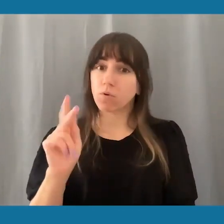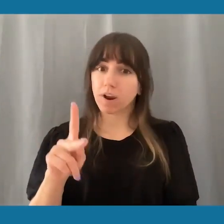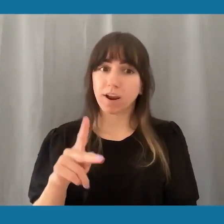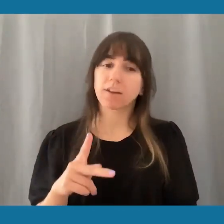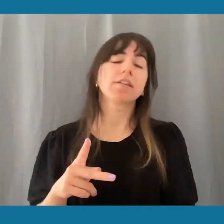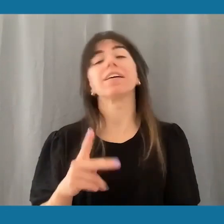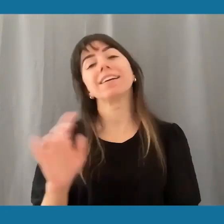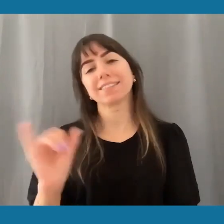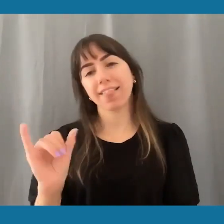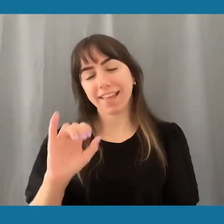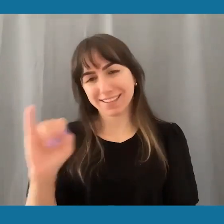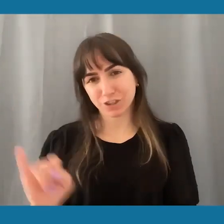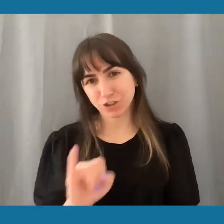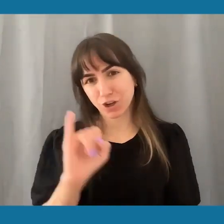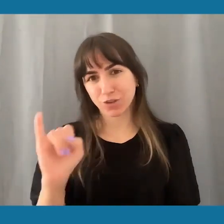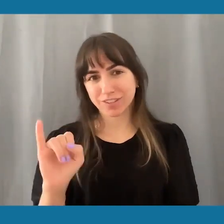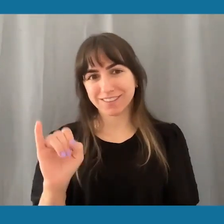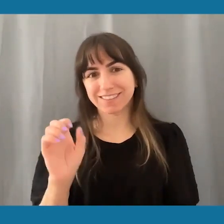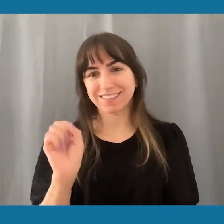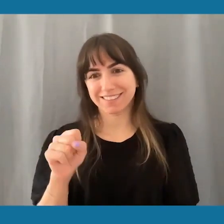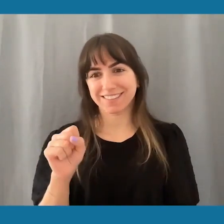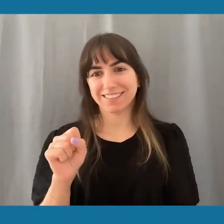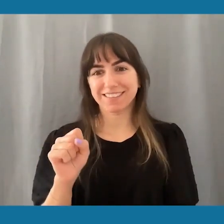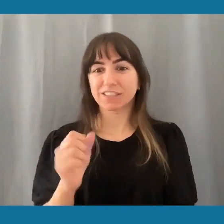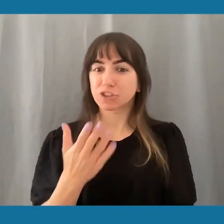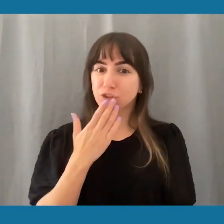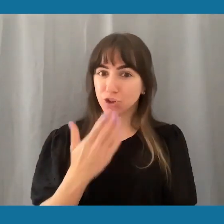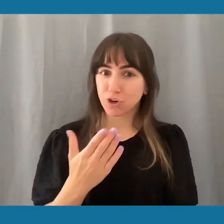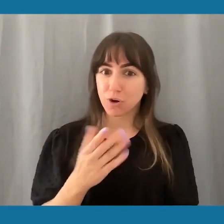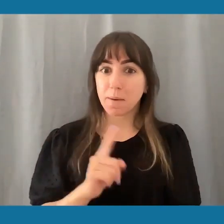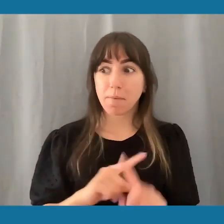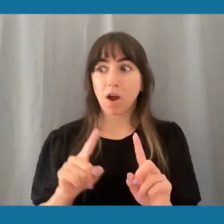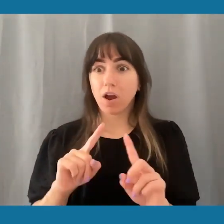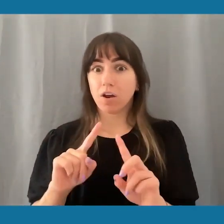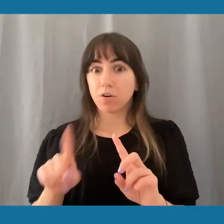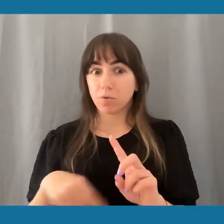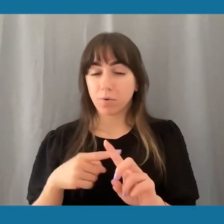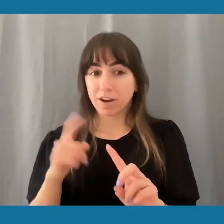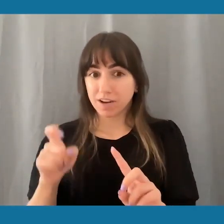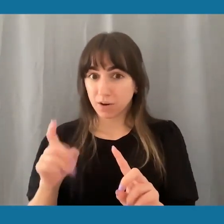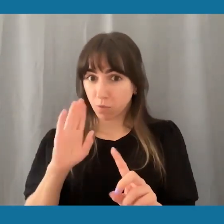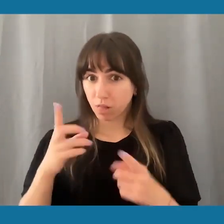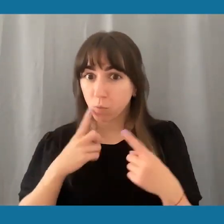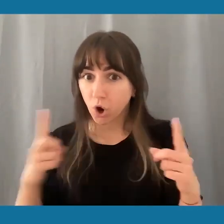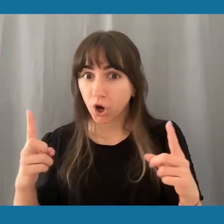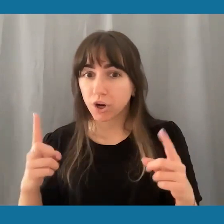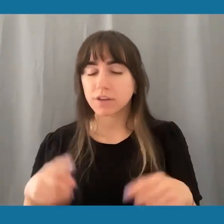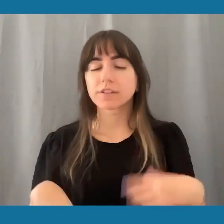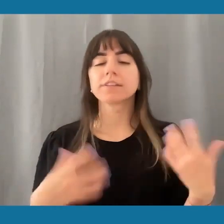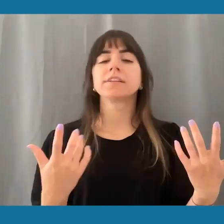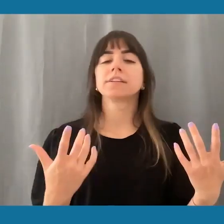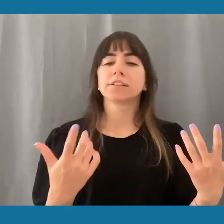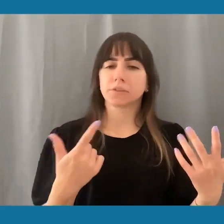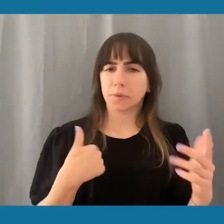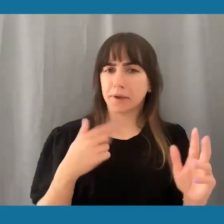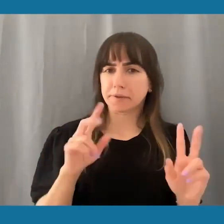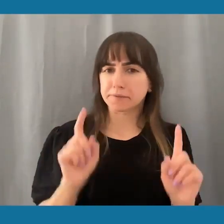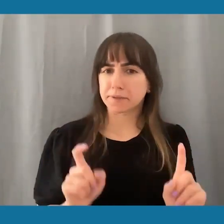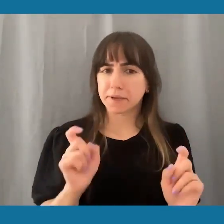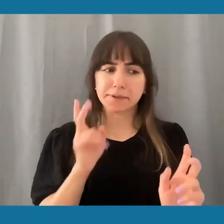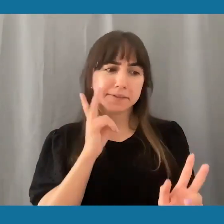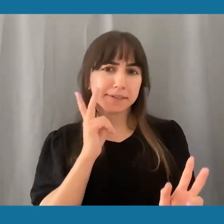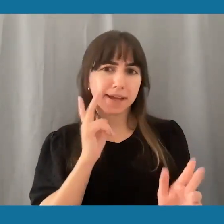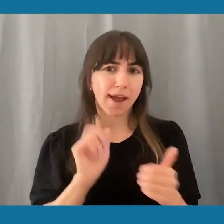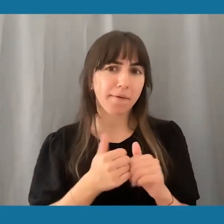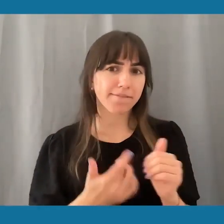waters there. I said, okay, Jeannie, she needs a couch, or I'm not Scott, the chair. That Jeannie